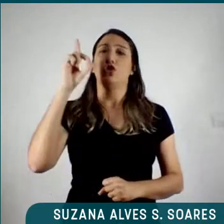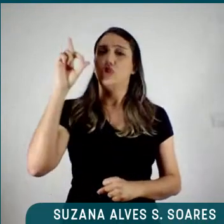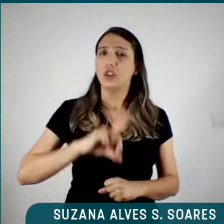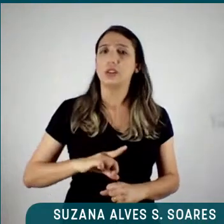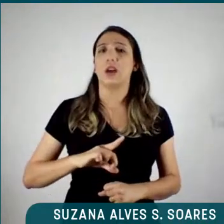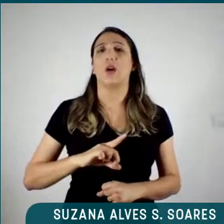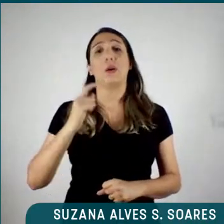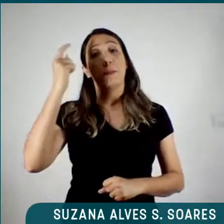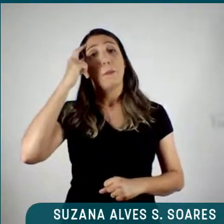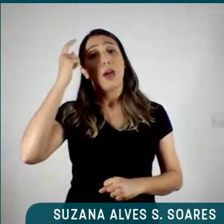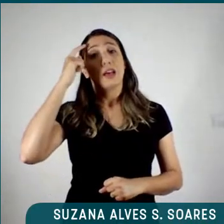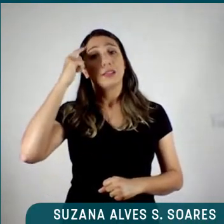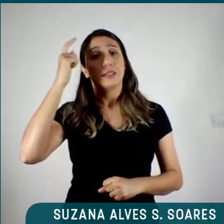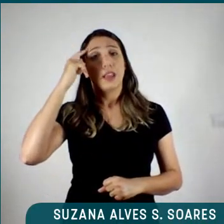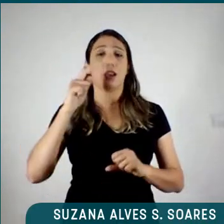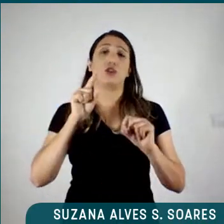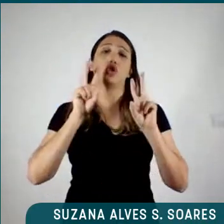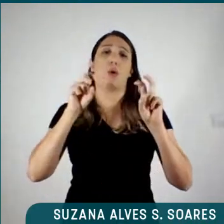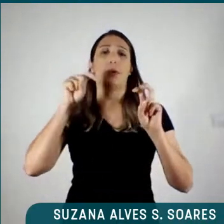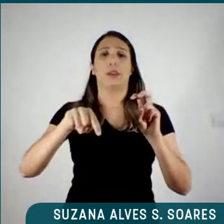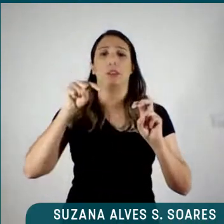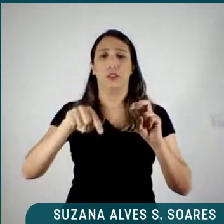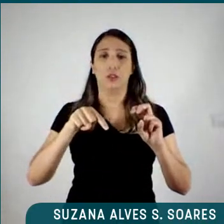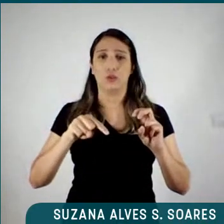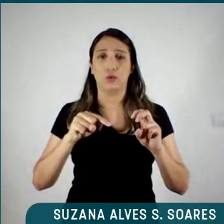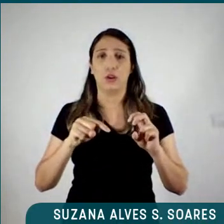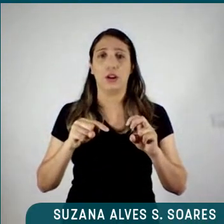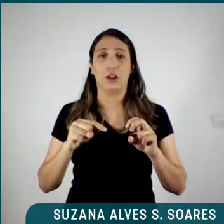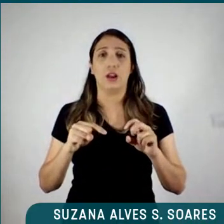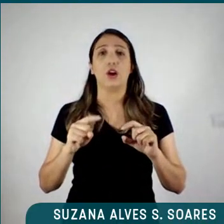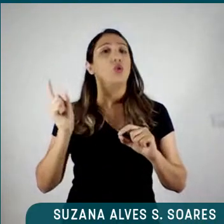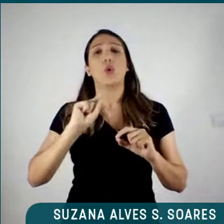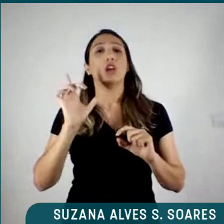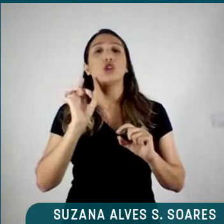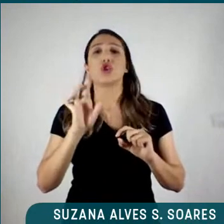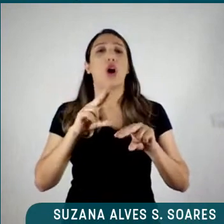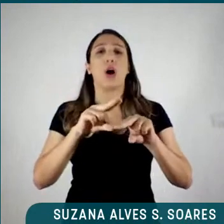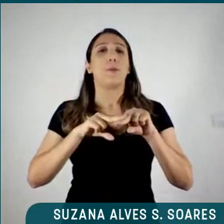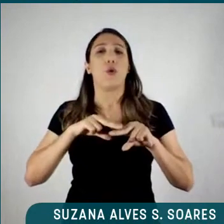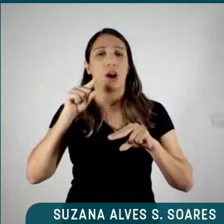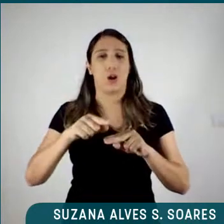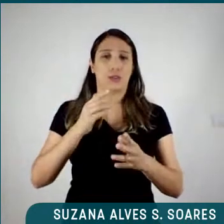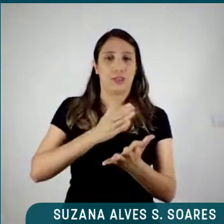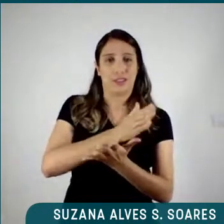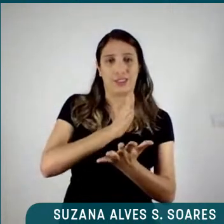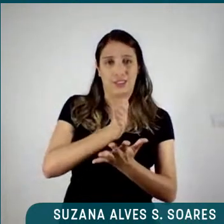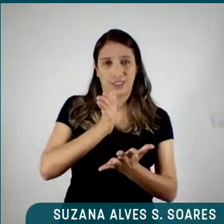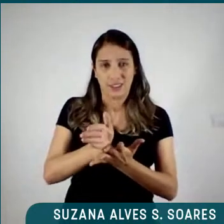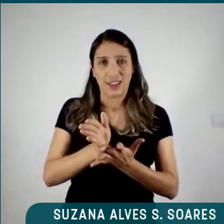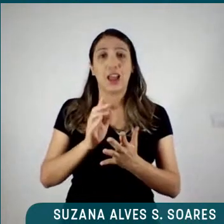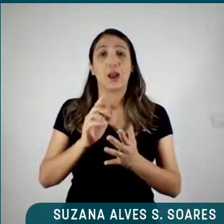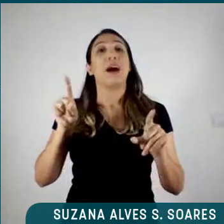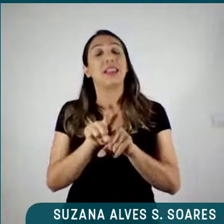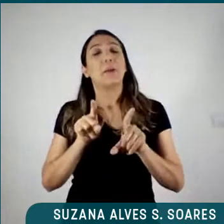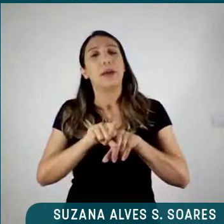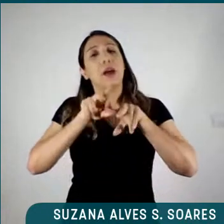as a not just as a department, but also for me as a director of the department.